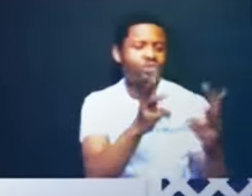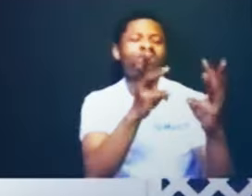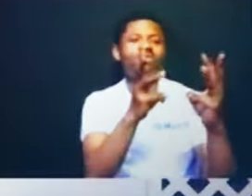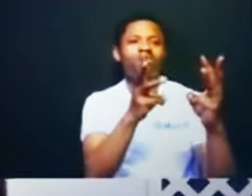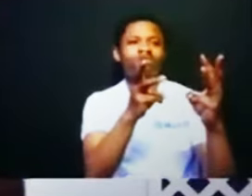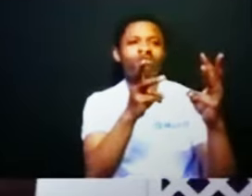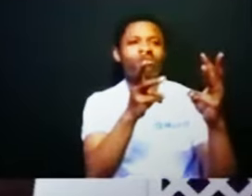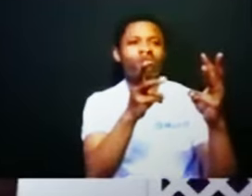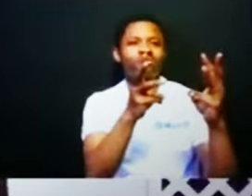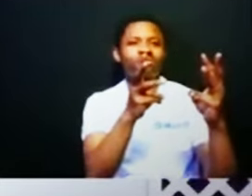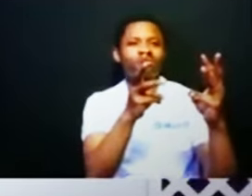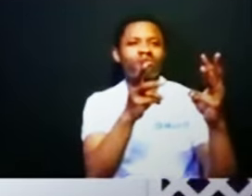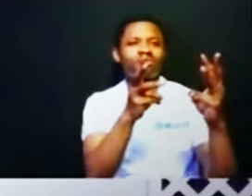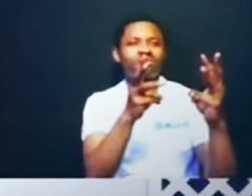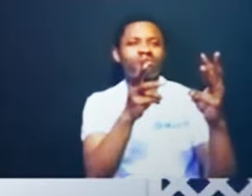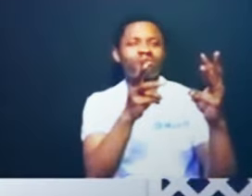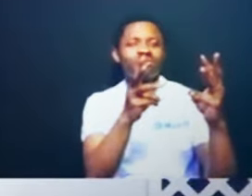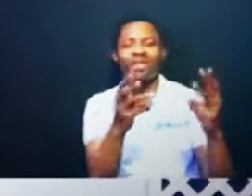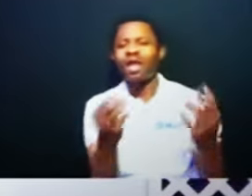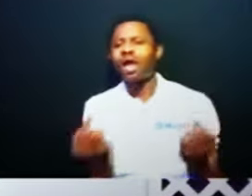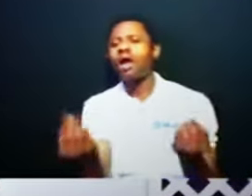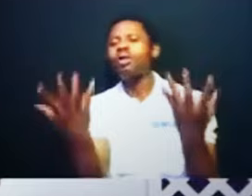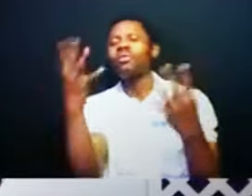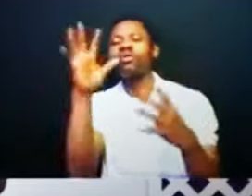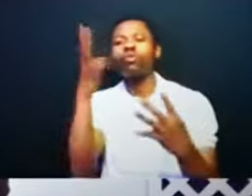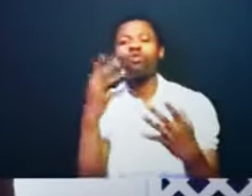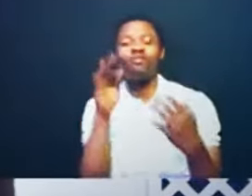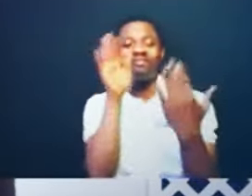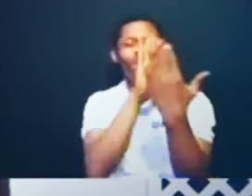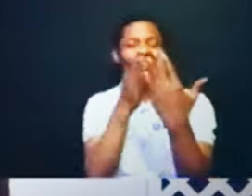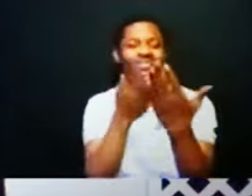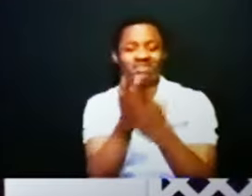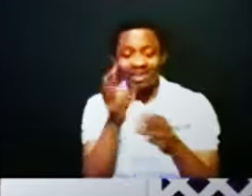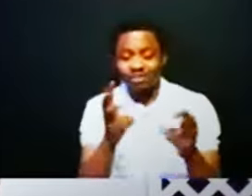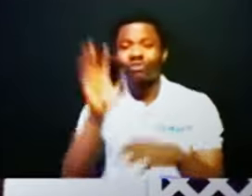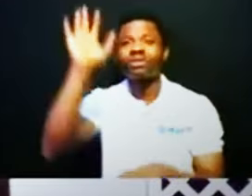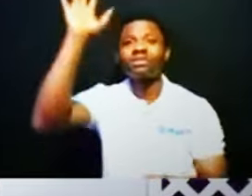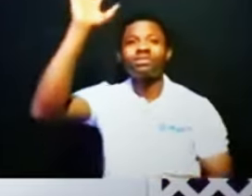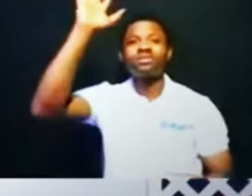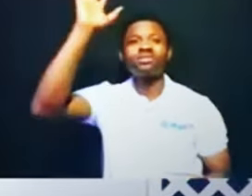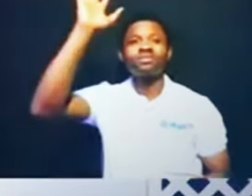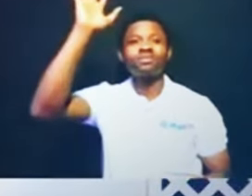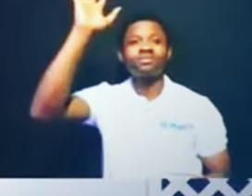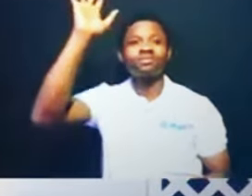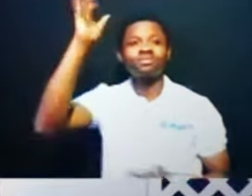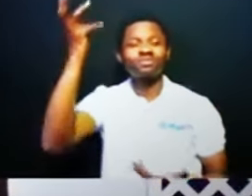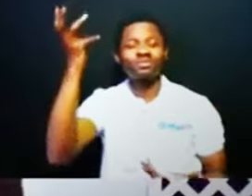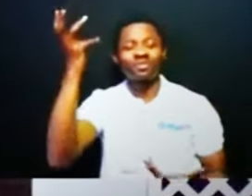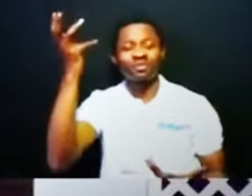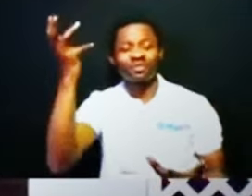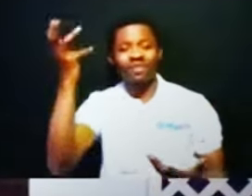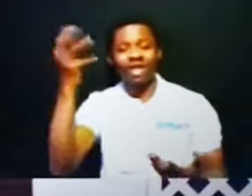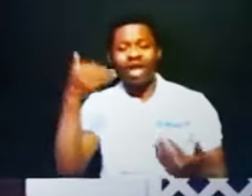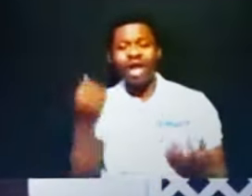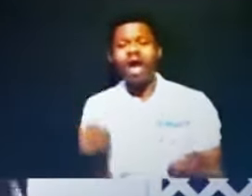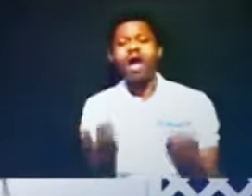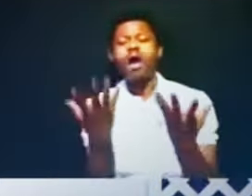direction. How many of us will want to face the right direction? How many of us want to be